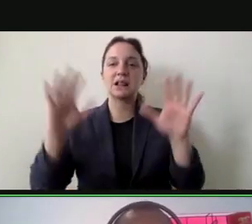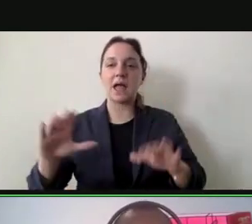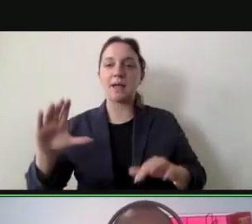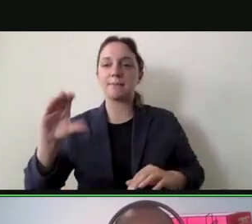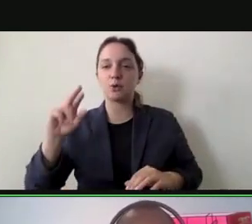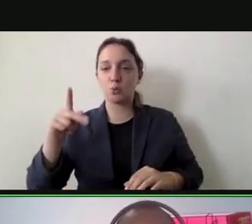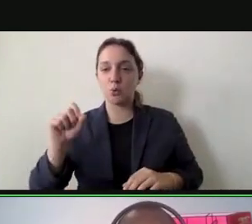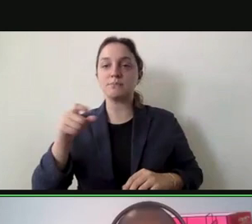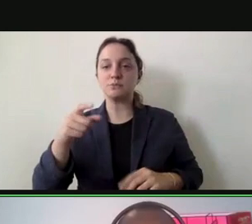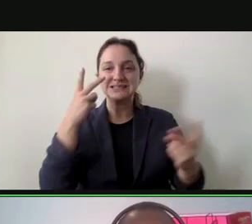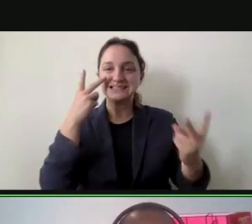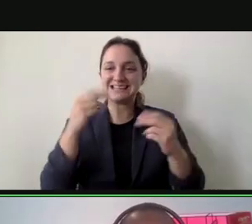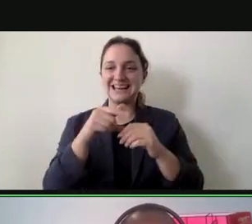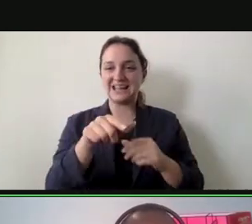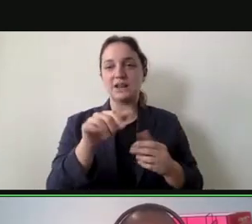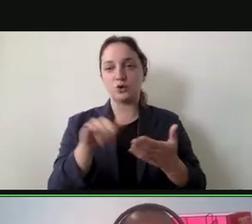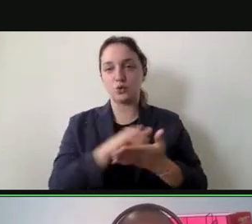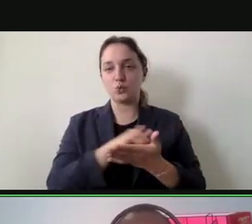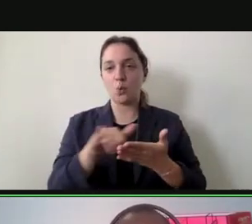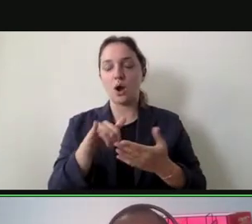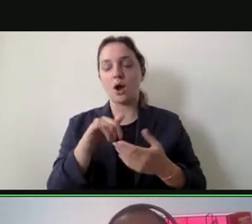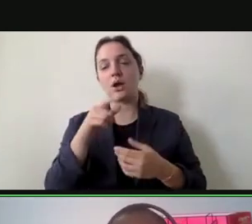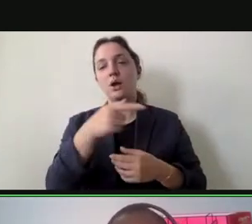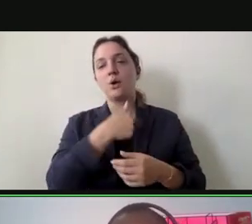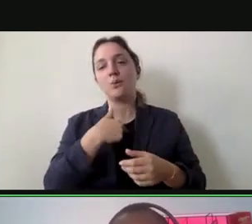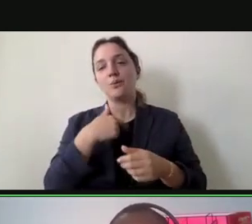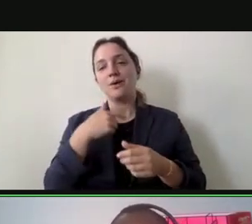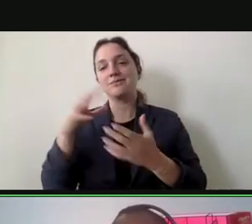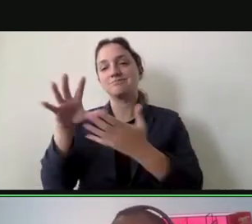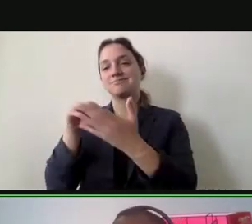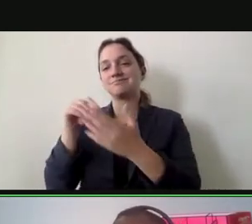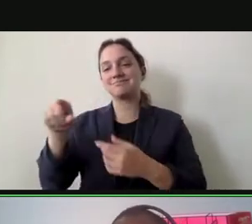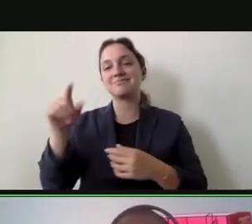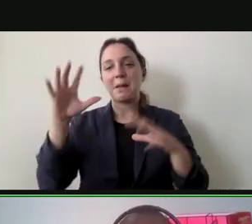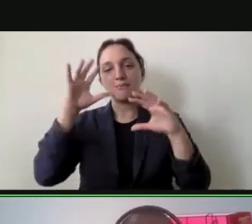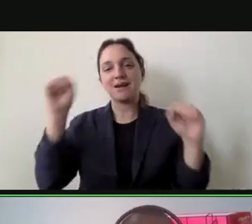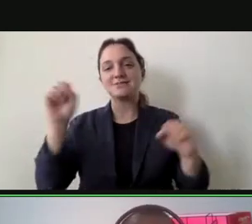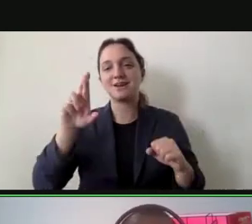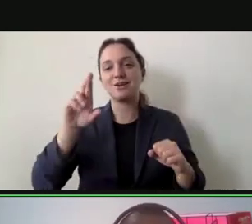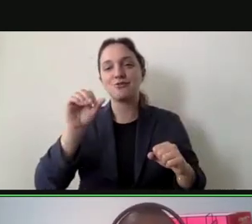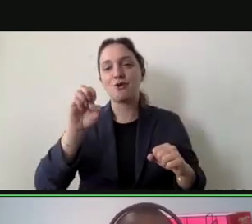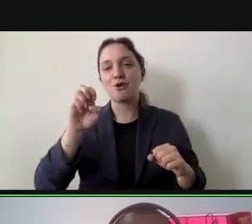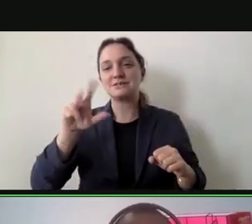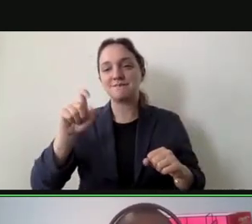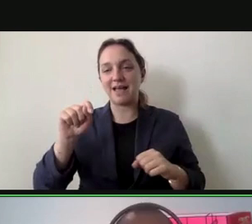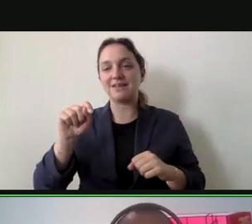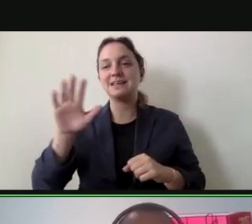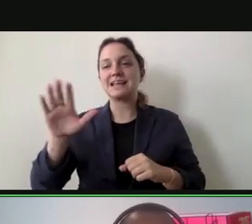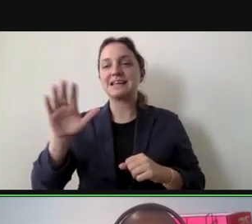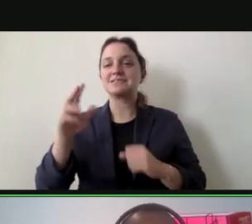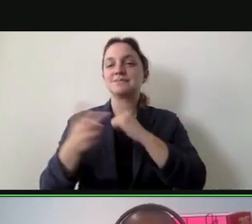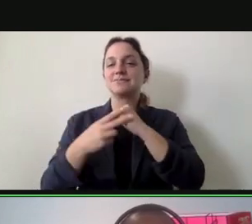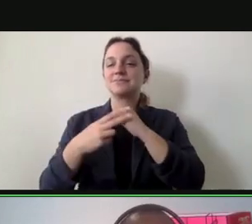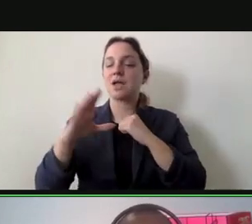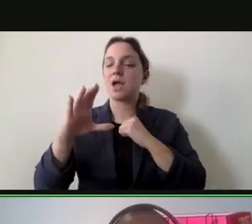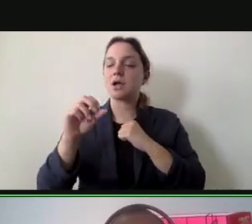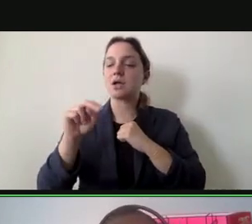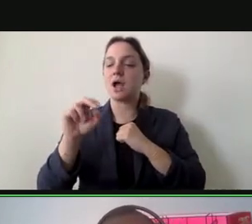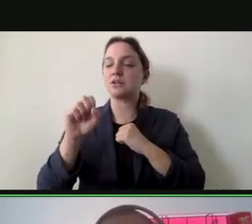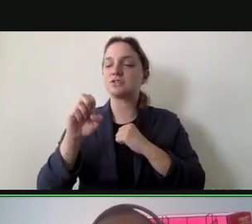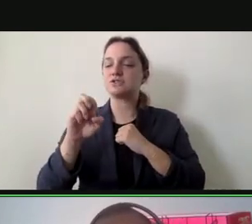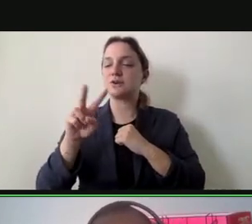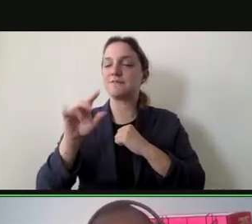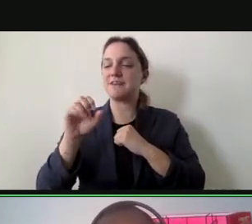York, modeled, of course, after President Roosevelt's Conservation Corps in the Great Depression, where they trained and